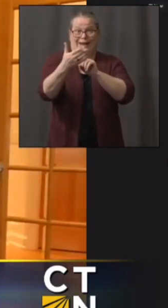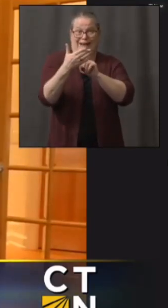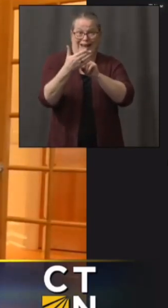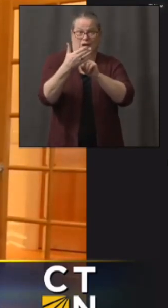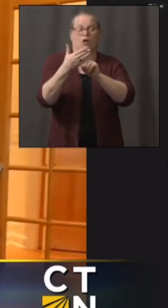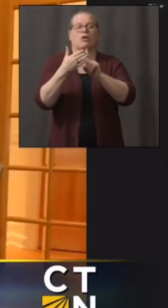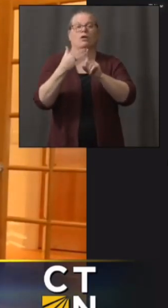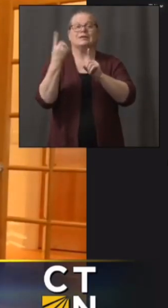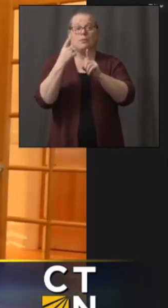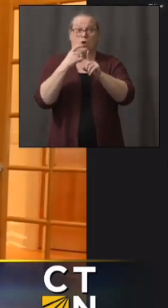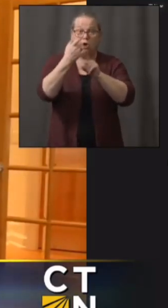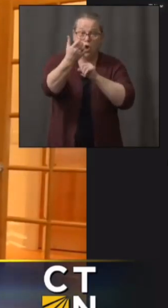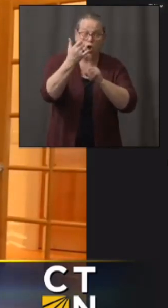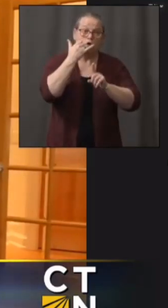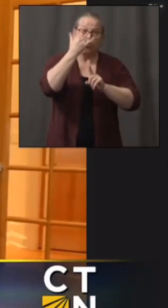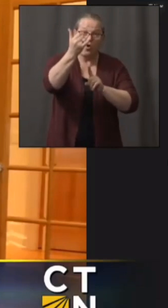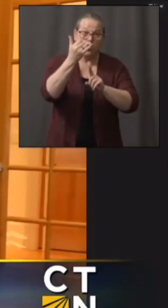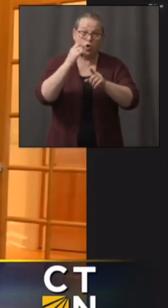regards to the